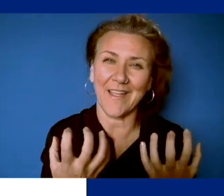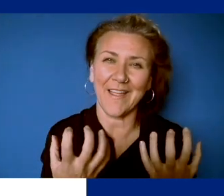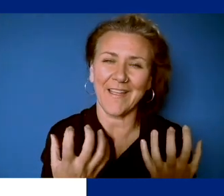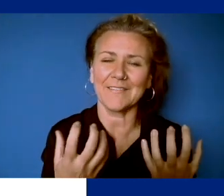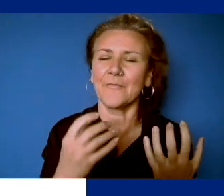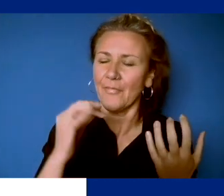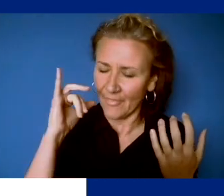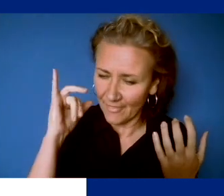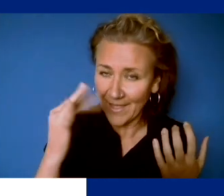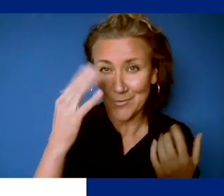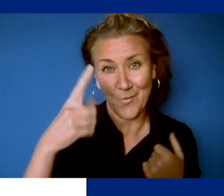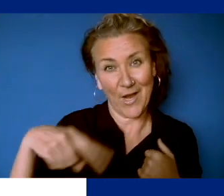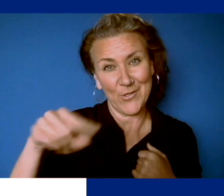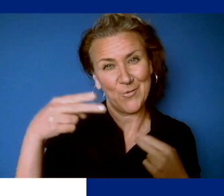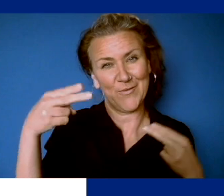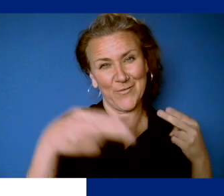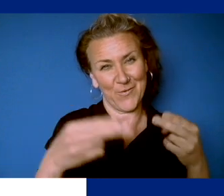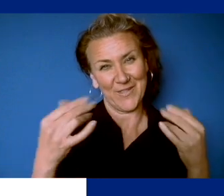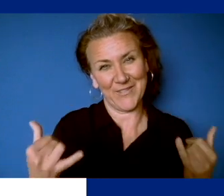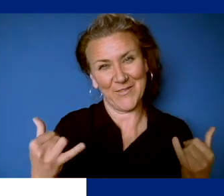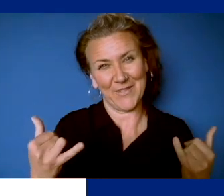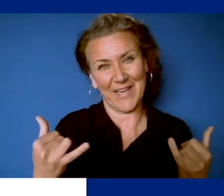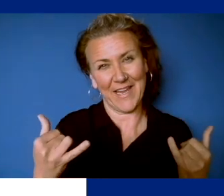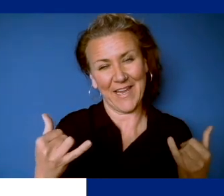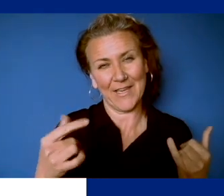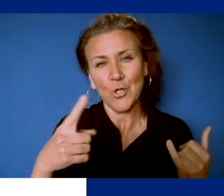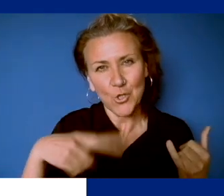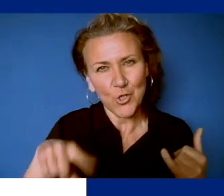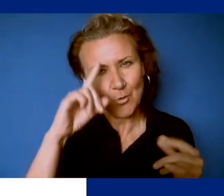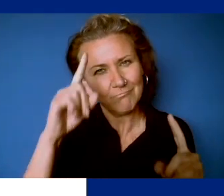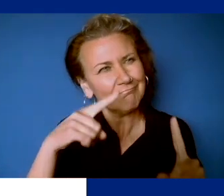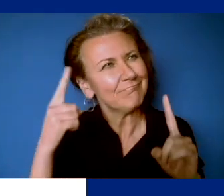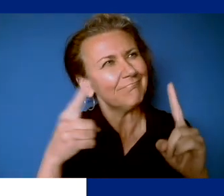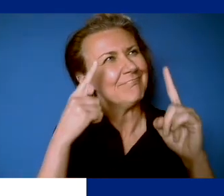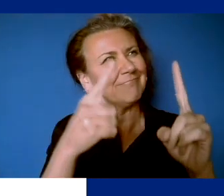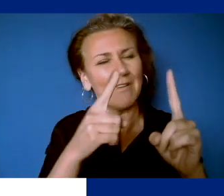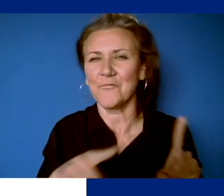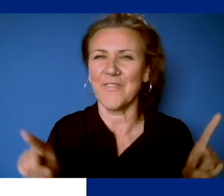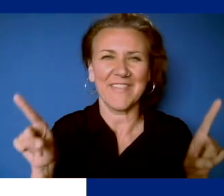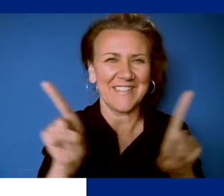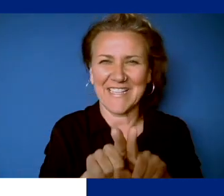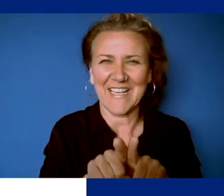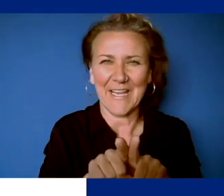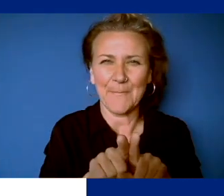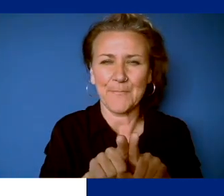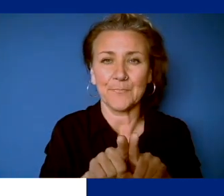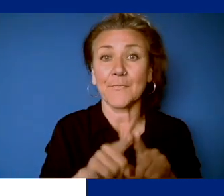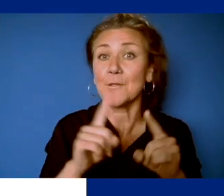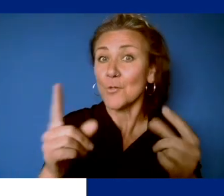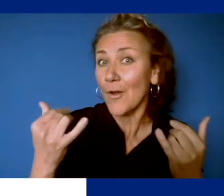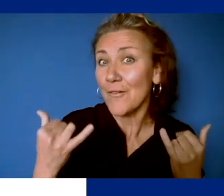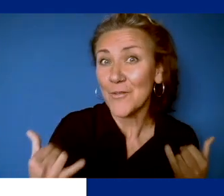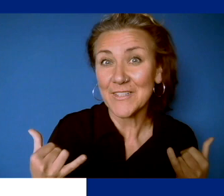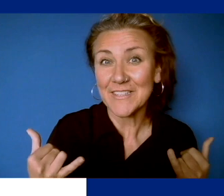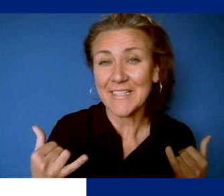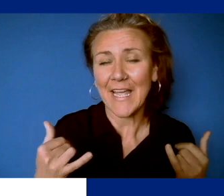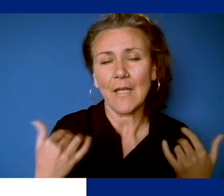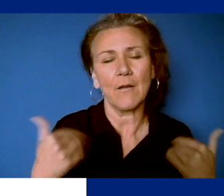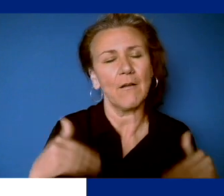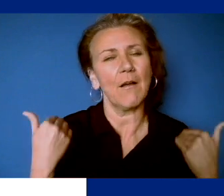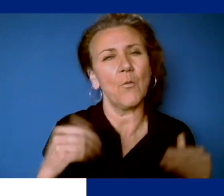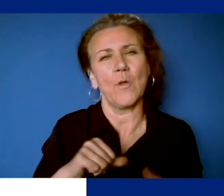in. And I know that that's why you're here today, because you also yearn for that world. So